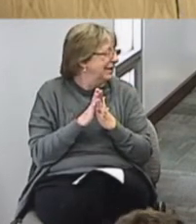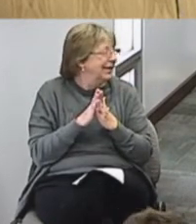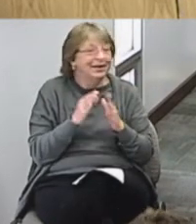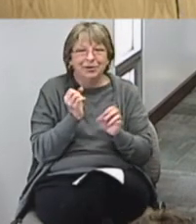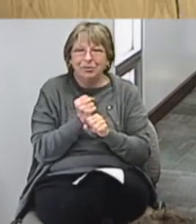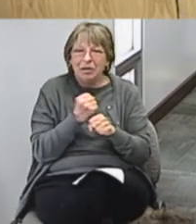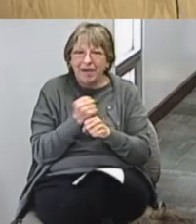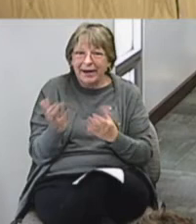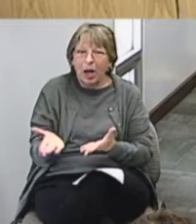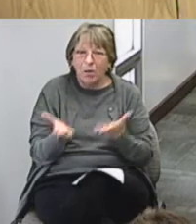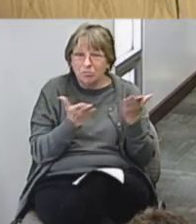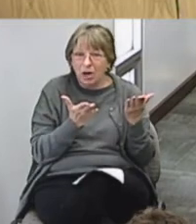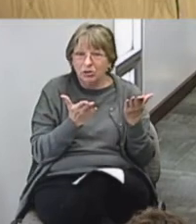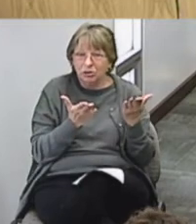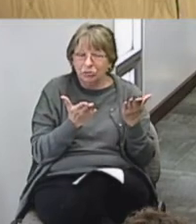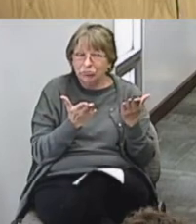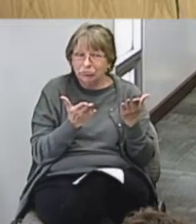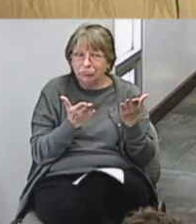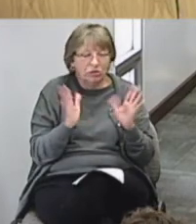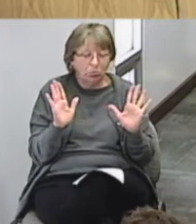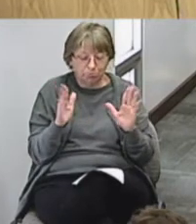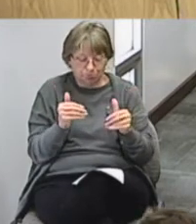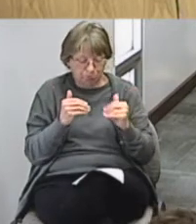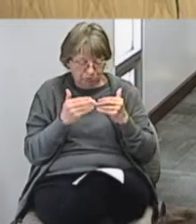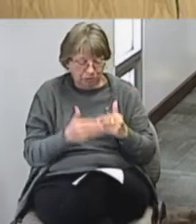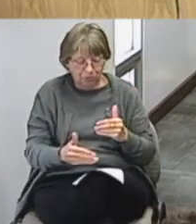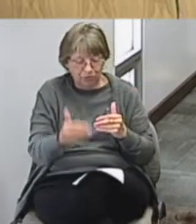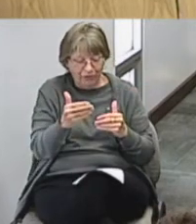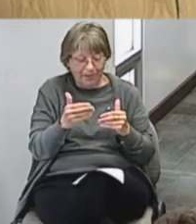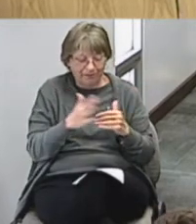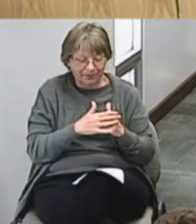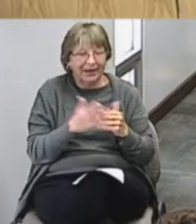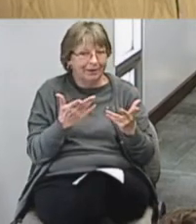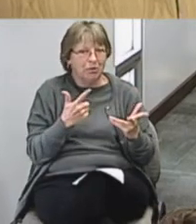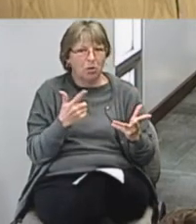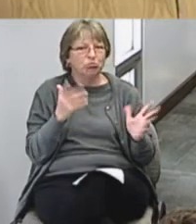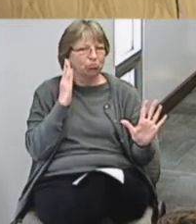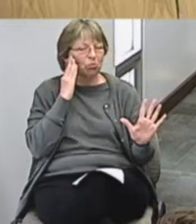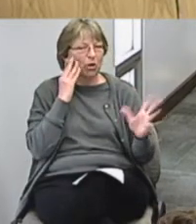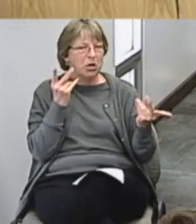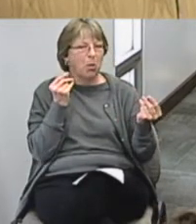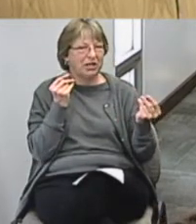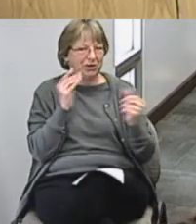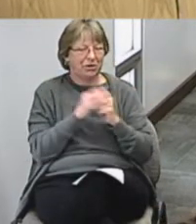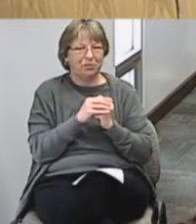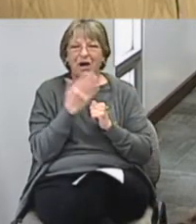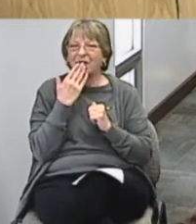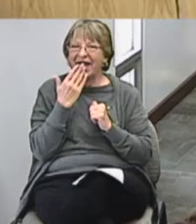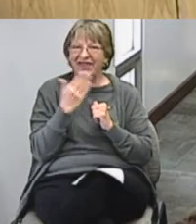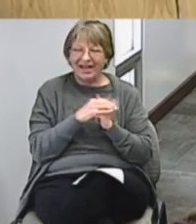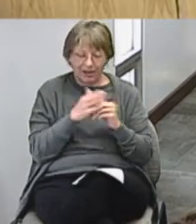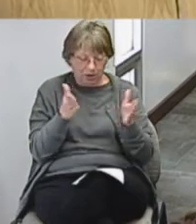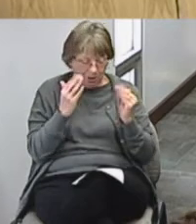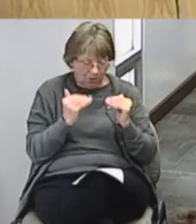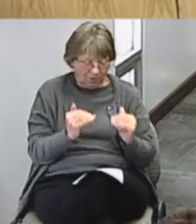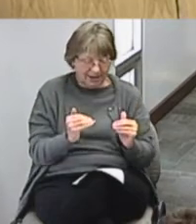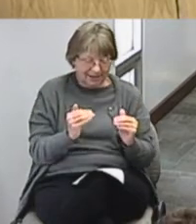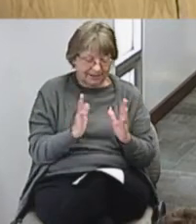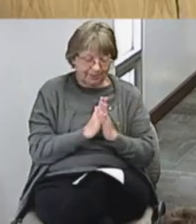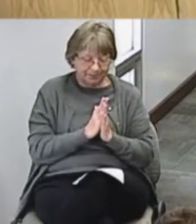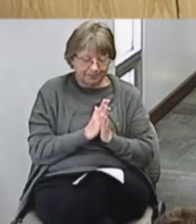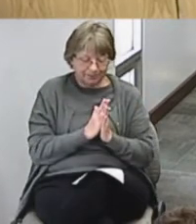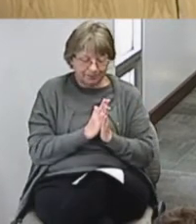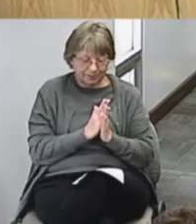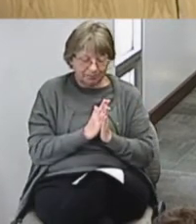motion to table? I No. No. don't Okay. think Just so, move on. no. Just We table. know, we've got our marching orders, Good. so. Yeah. Okay. Very good. Thank you. All right. With that being said, next item, if you